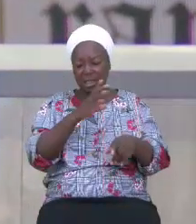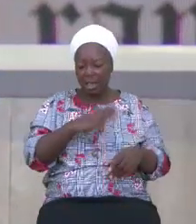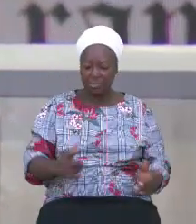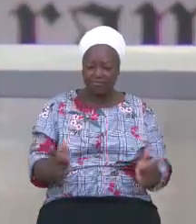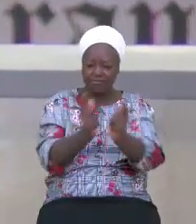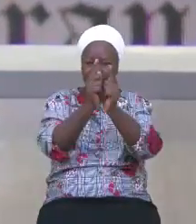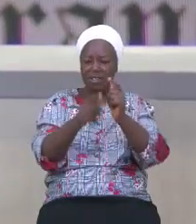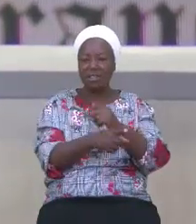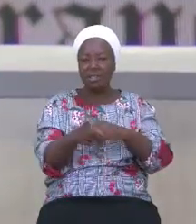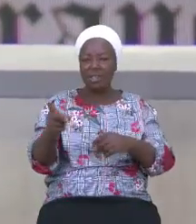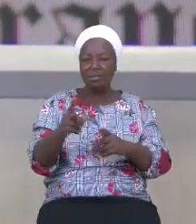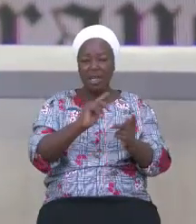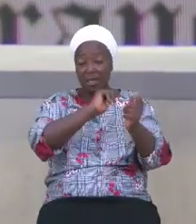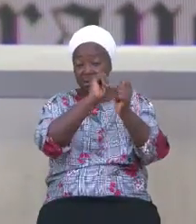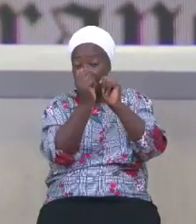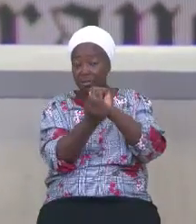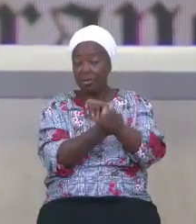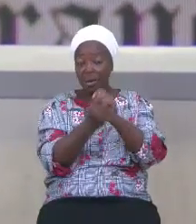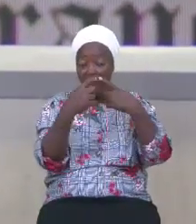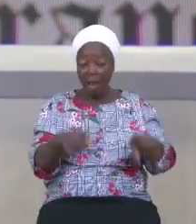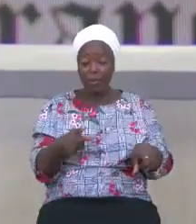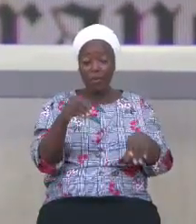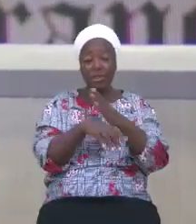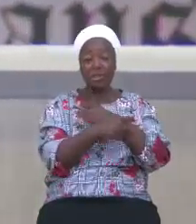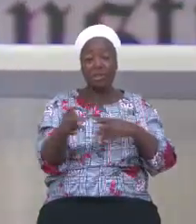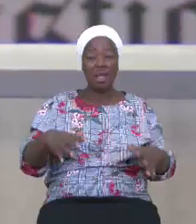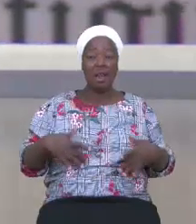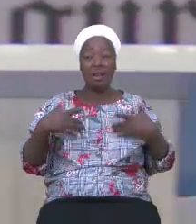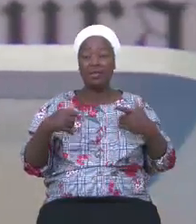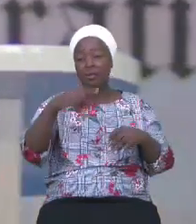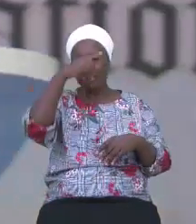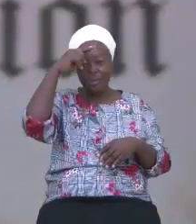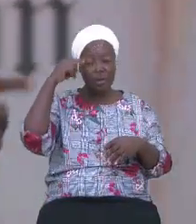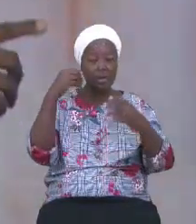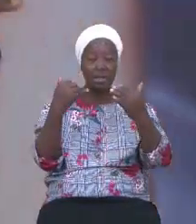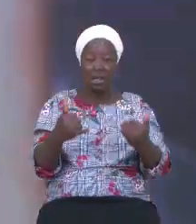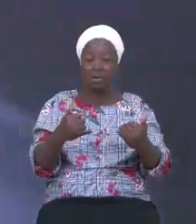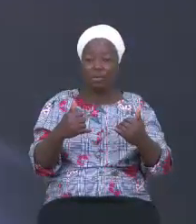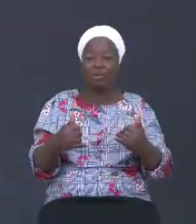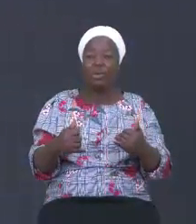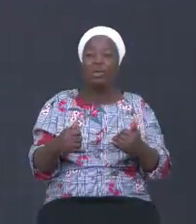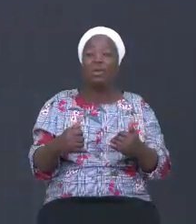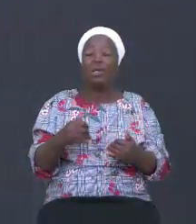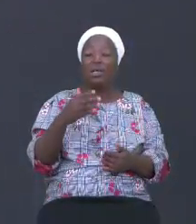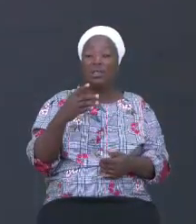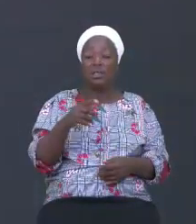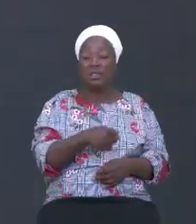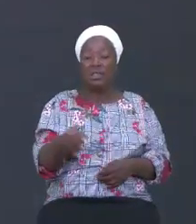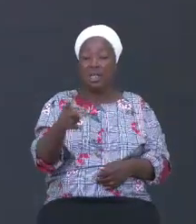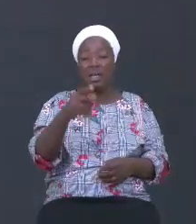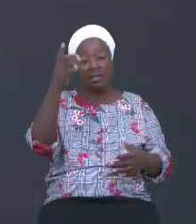them, transformation happened in their lives, because now their